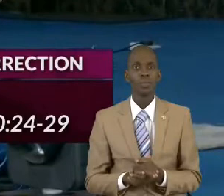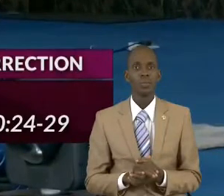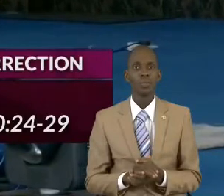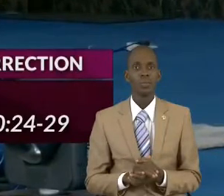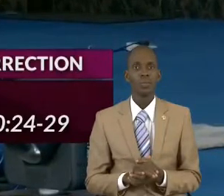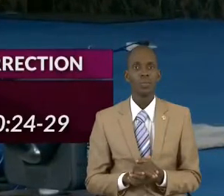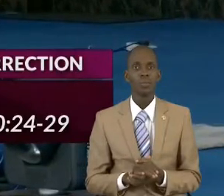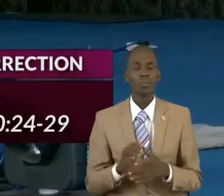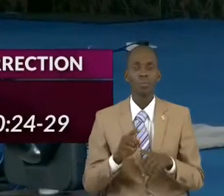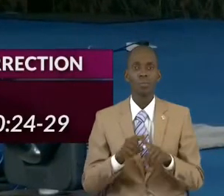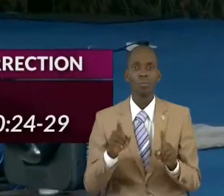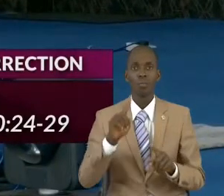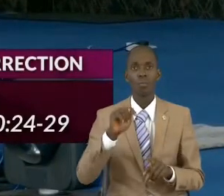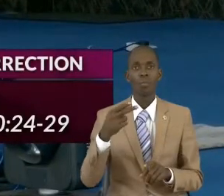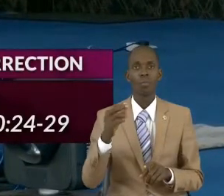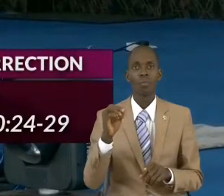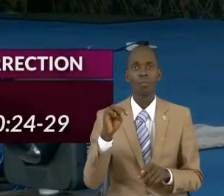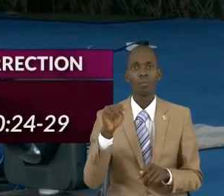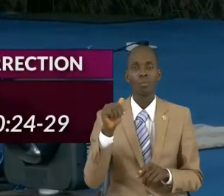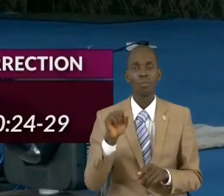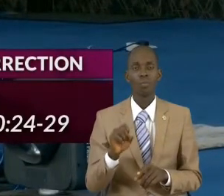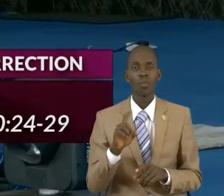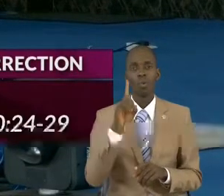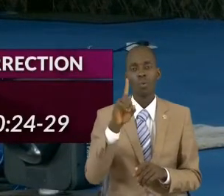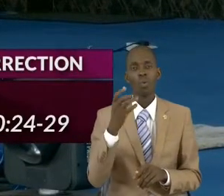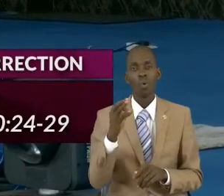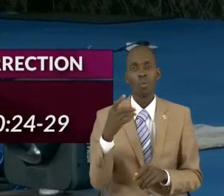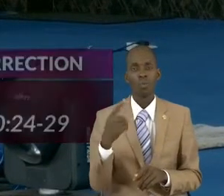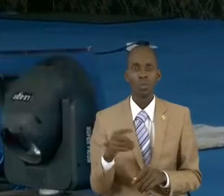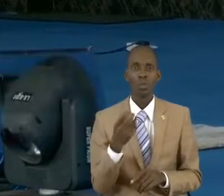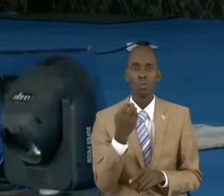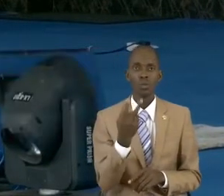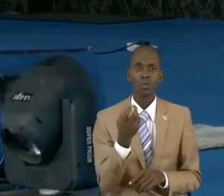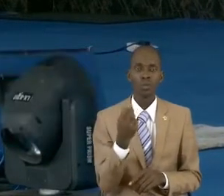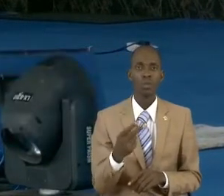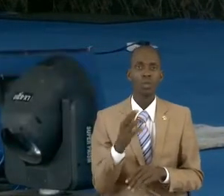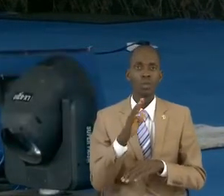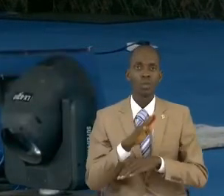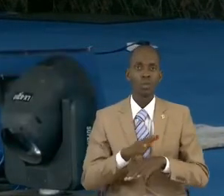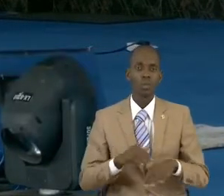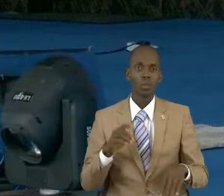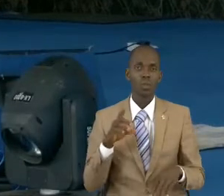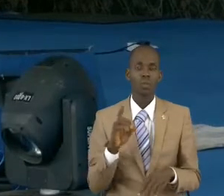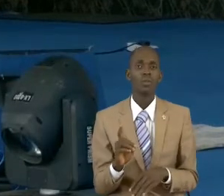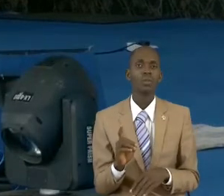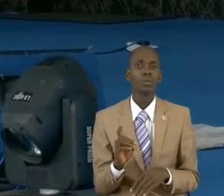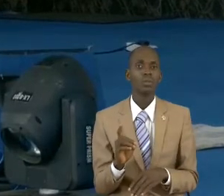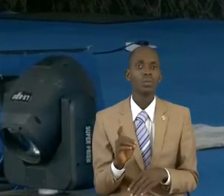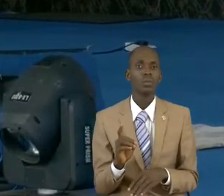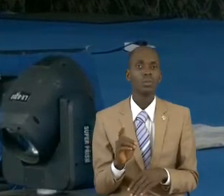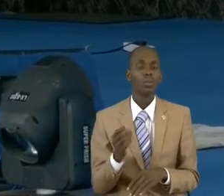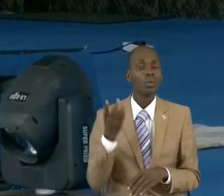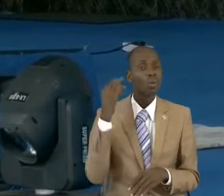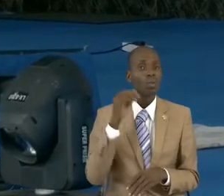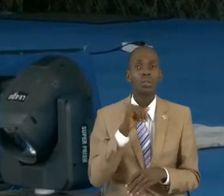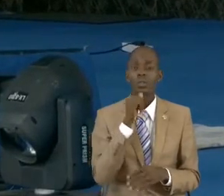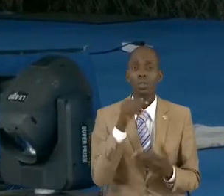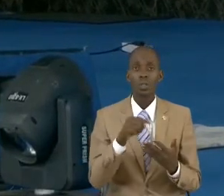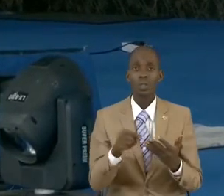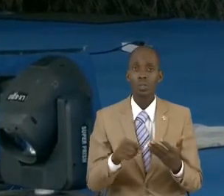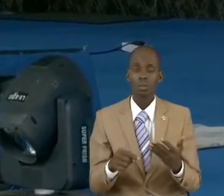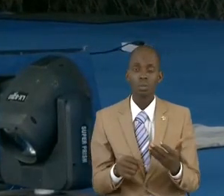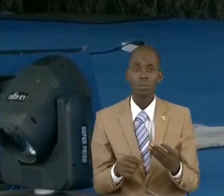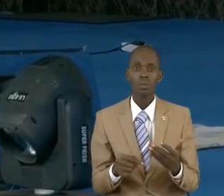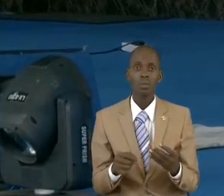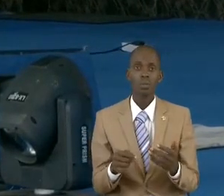Thomas, one of the 12, called Didymus, was not with them